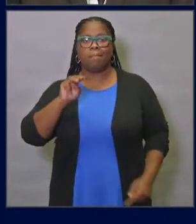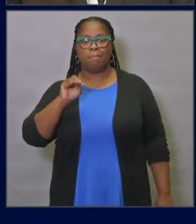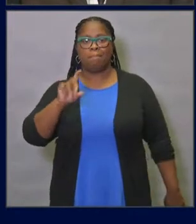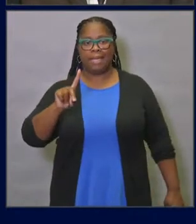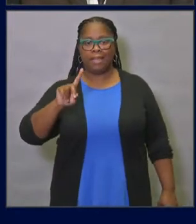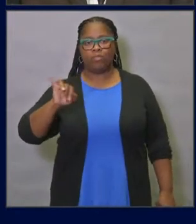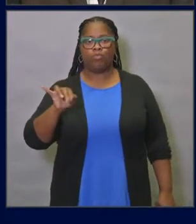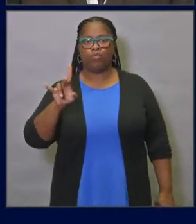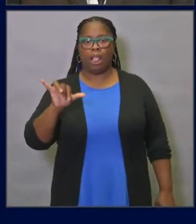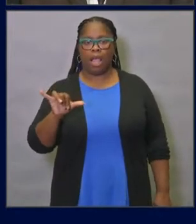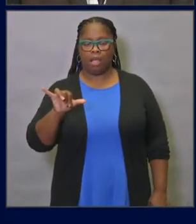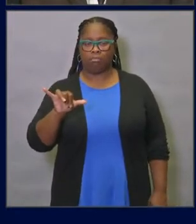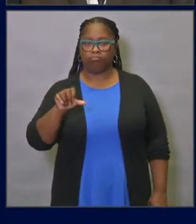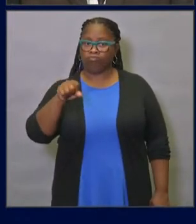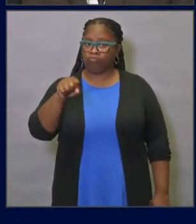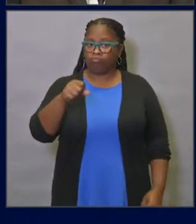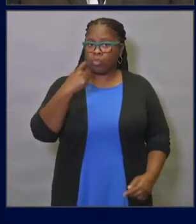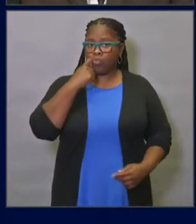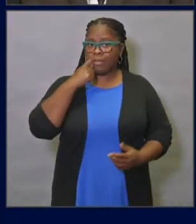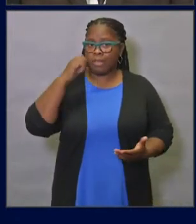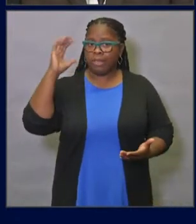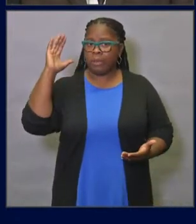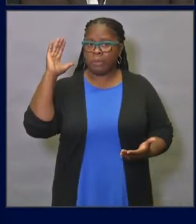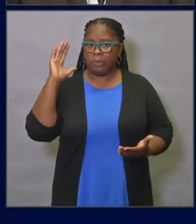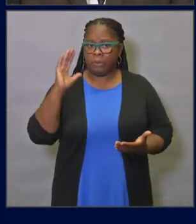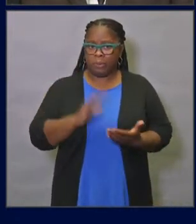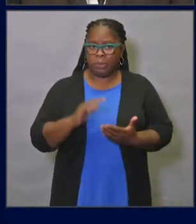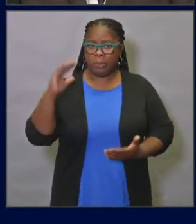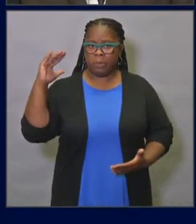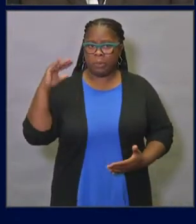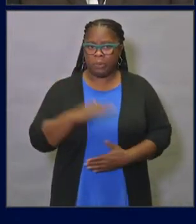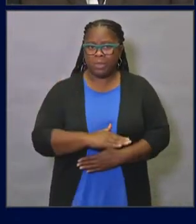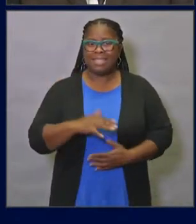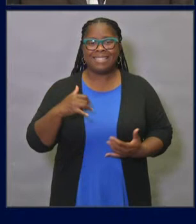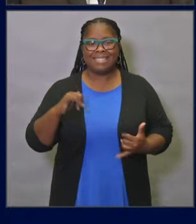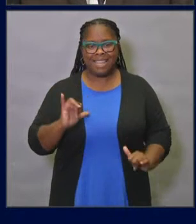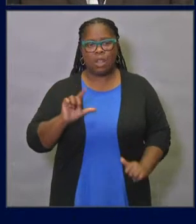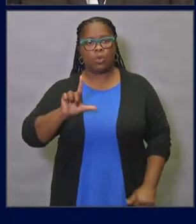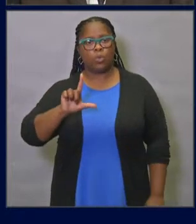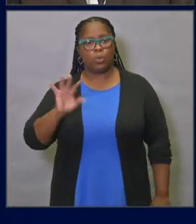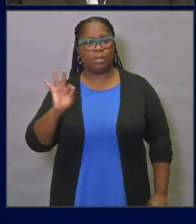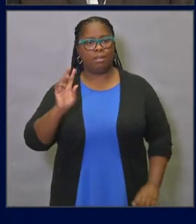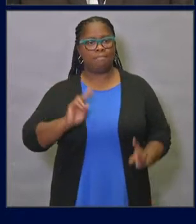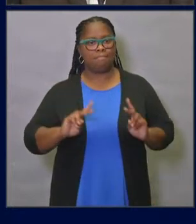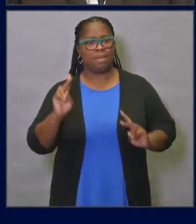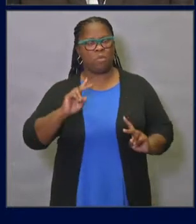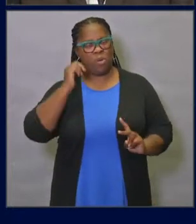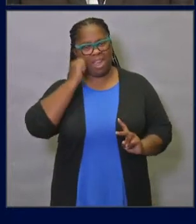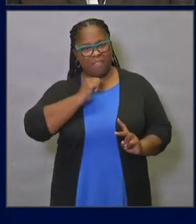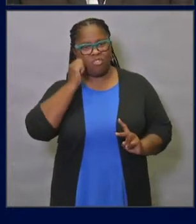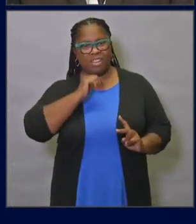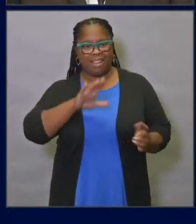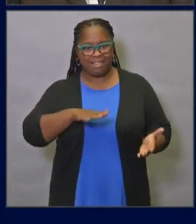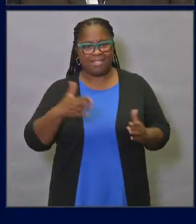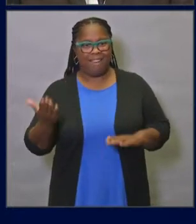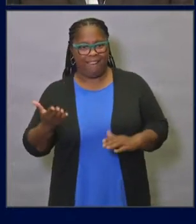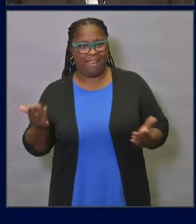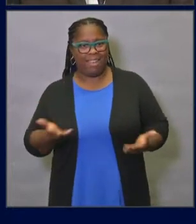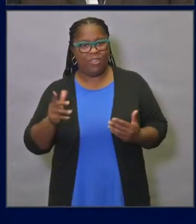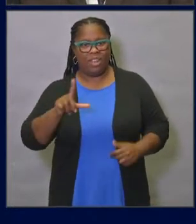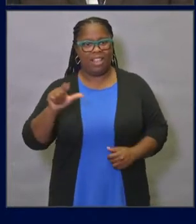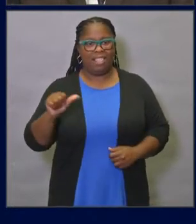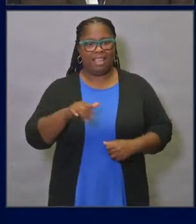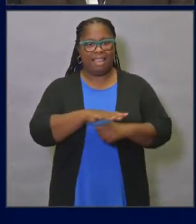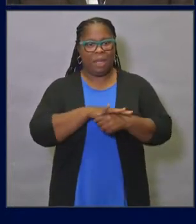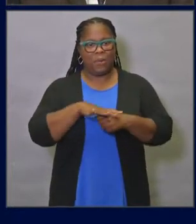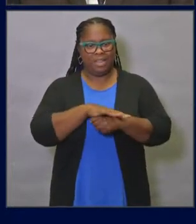declining, currently an average of 29 people lose their life each day in LA County to this devastating virus. As we approach the